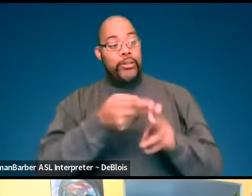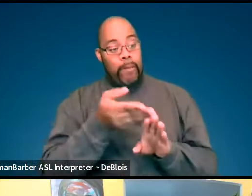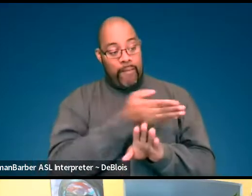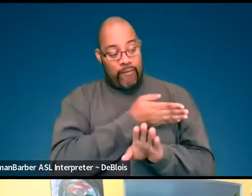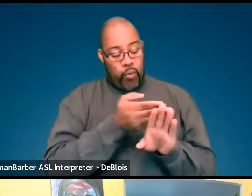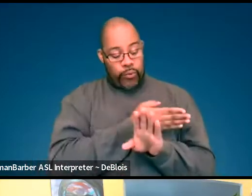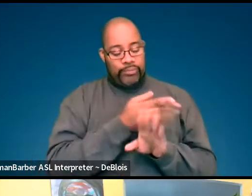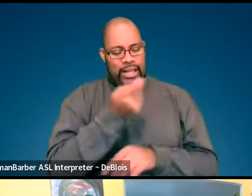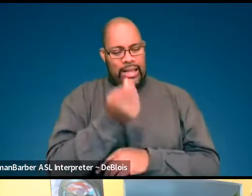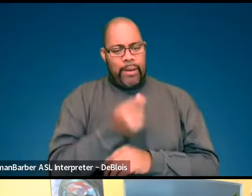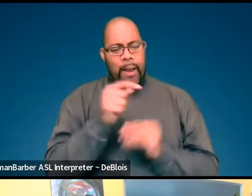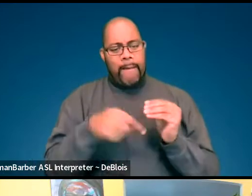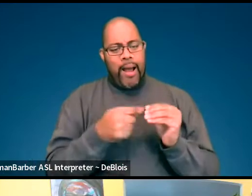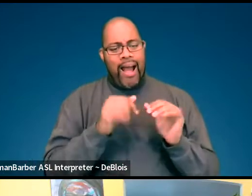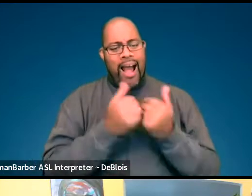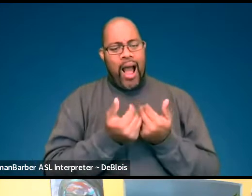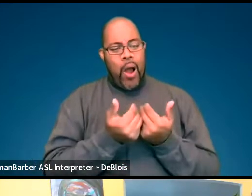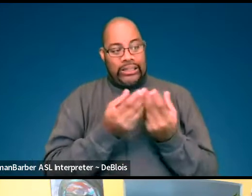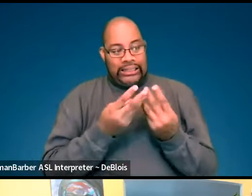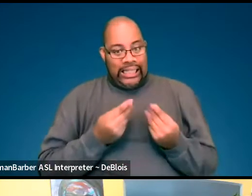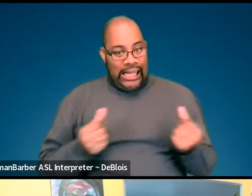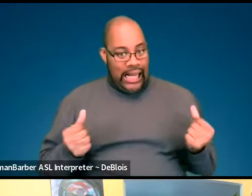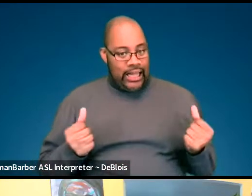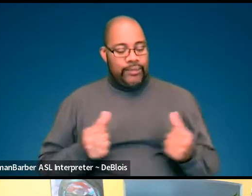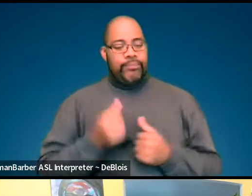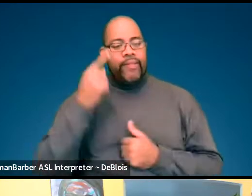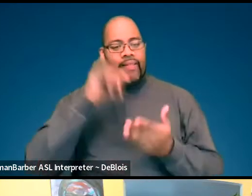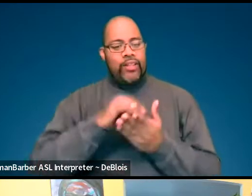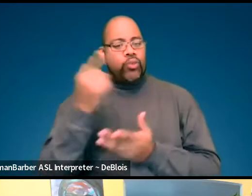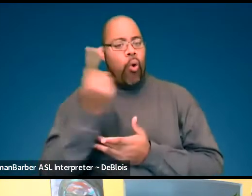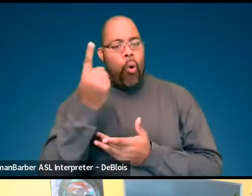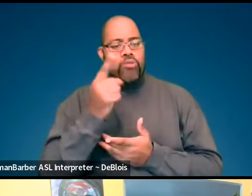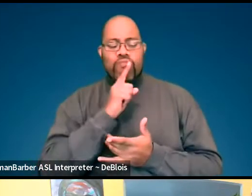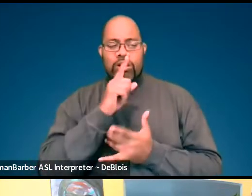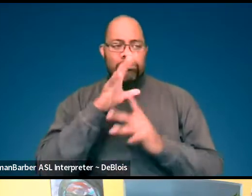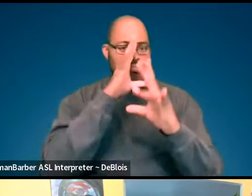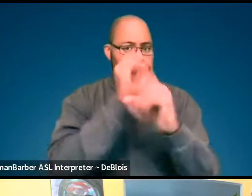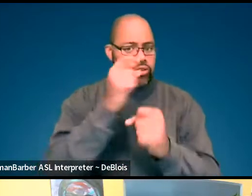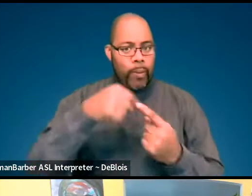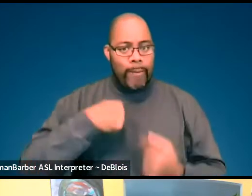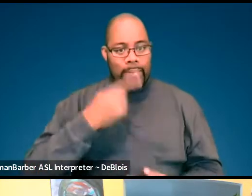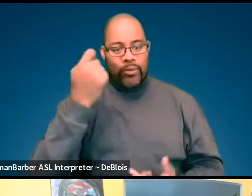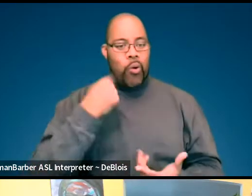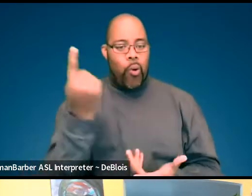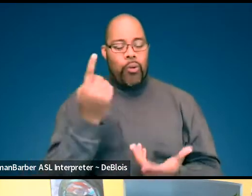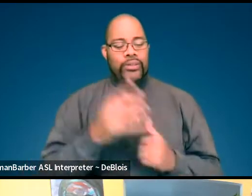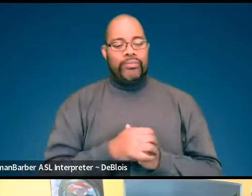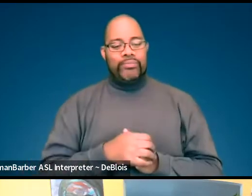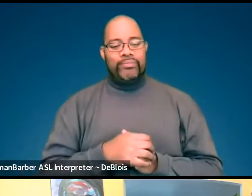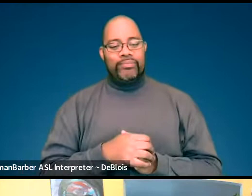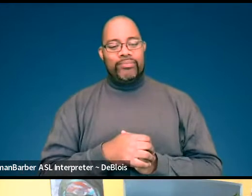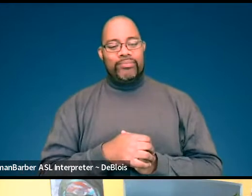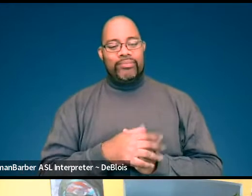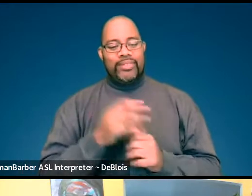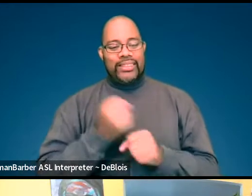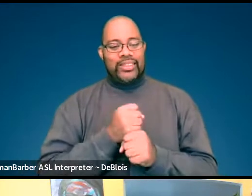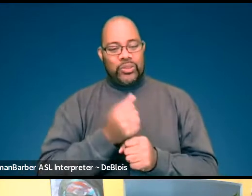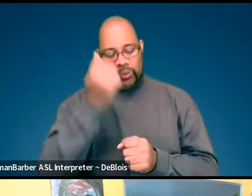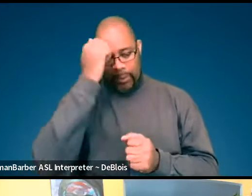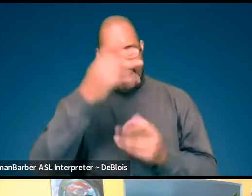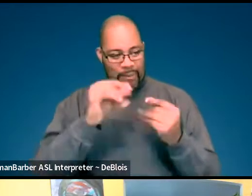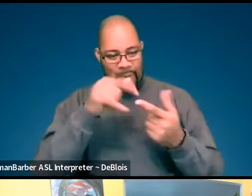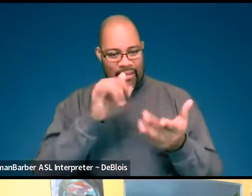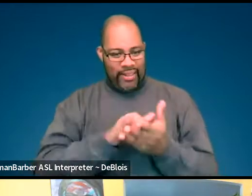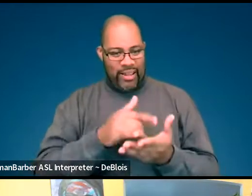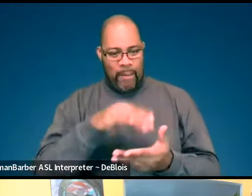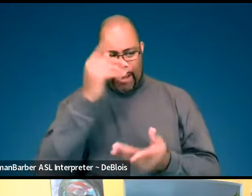earlier a little bit about how it's healing. And I think that's always super fascinating to me because, we always get stupid comments about they're like, oh,